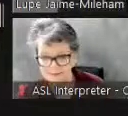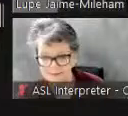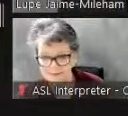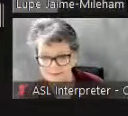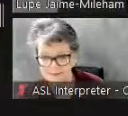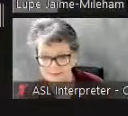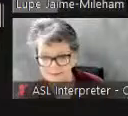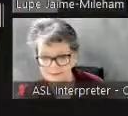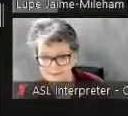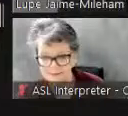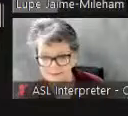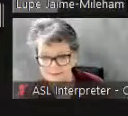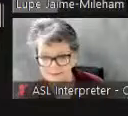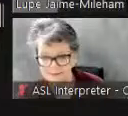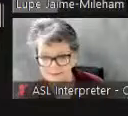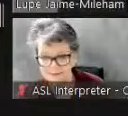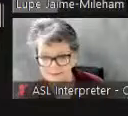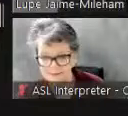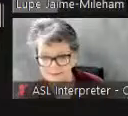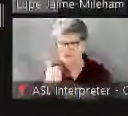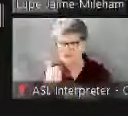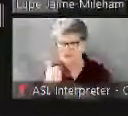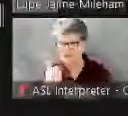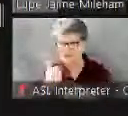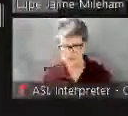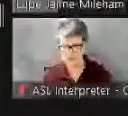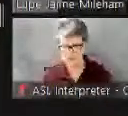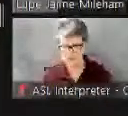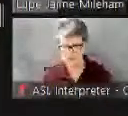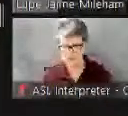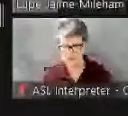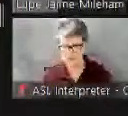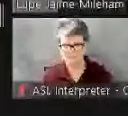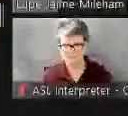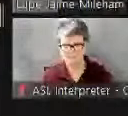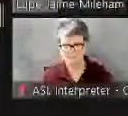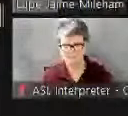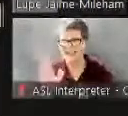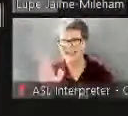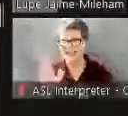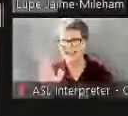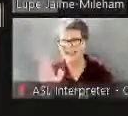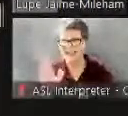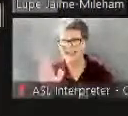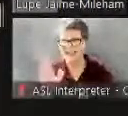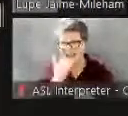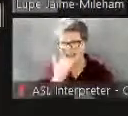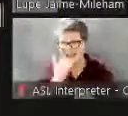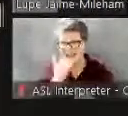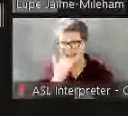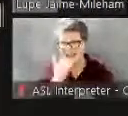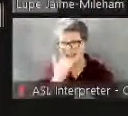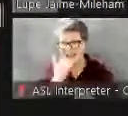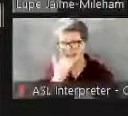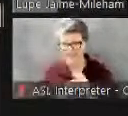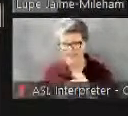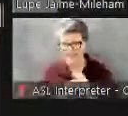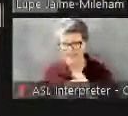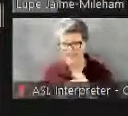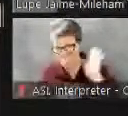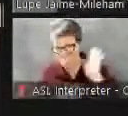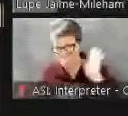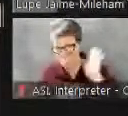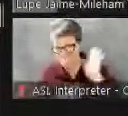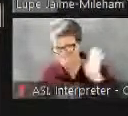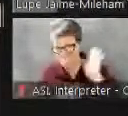You're unmuted. Oh, and Michelle, you're unmuted. It was an accident. I didn't mean to have my hand up. Thank you.